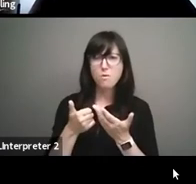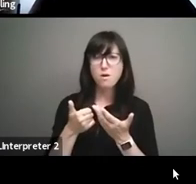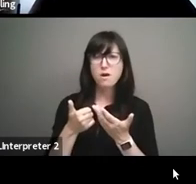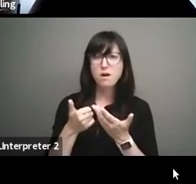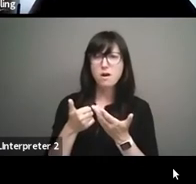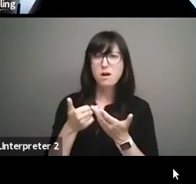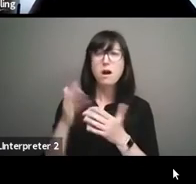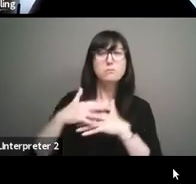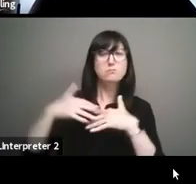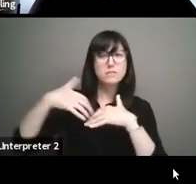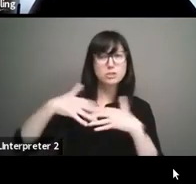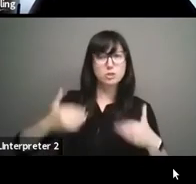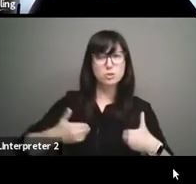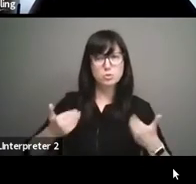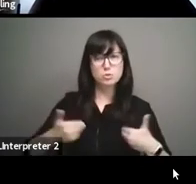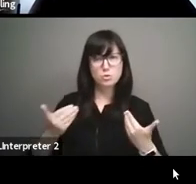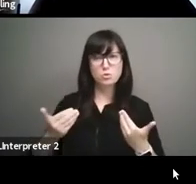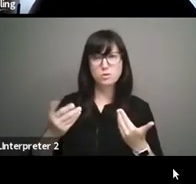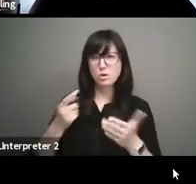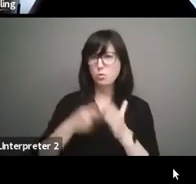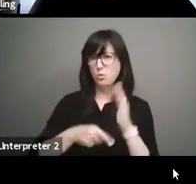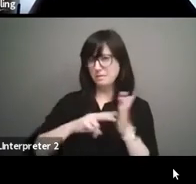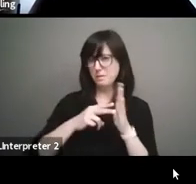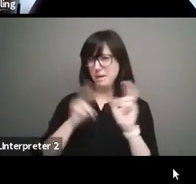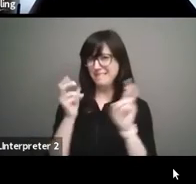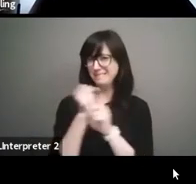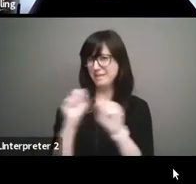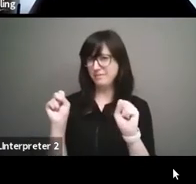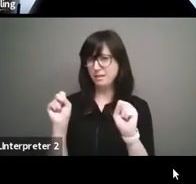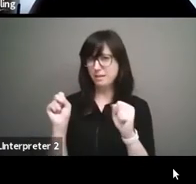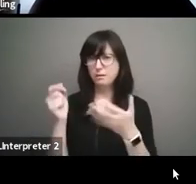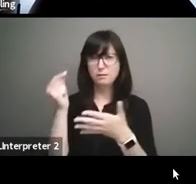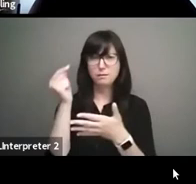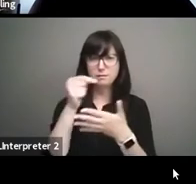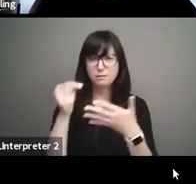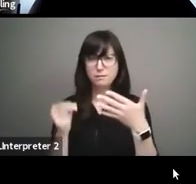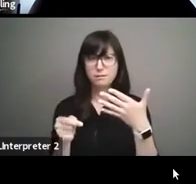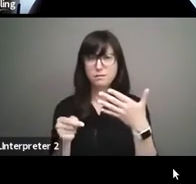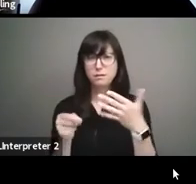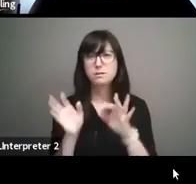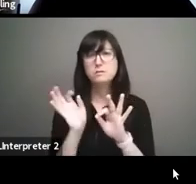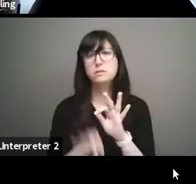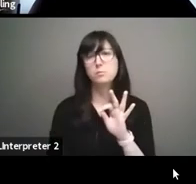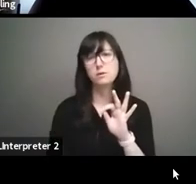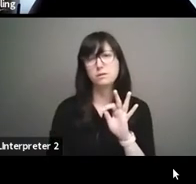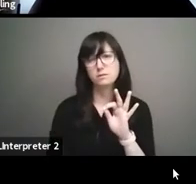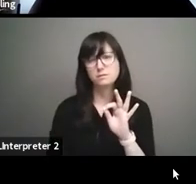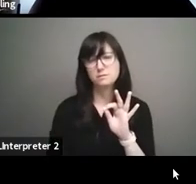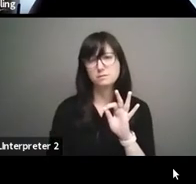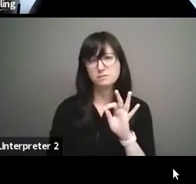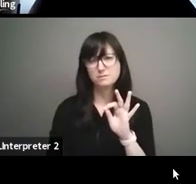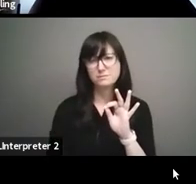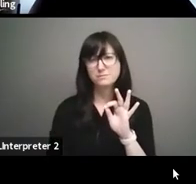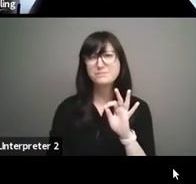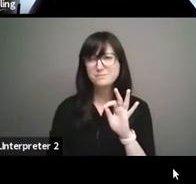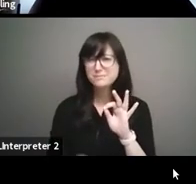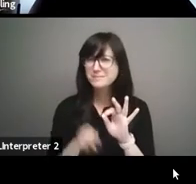view safety so simple. And I view it